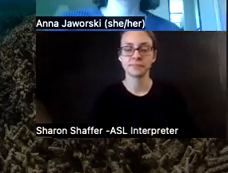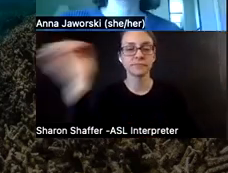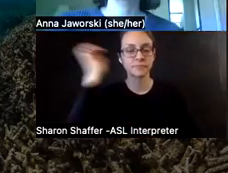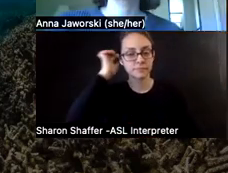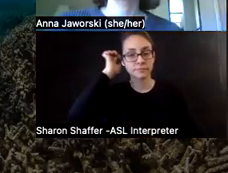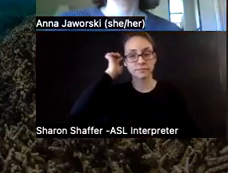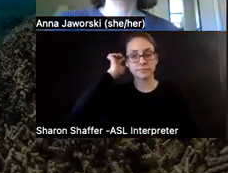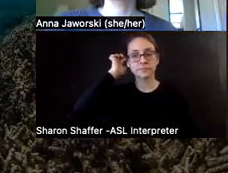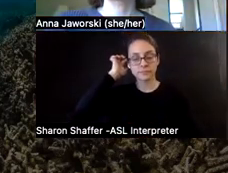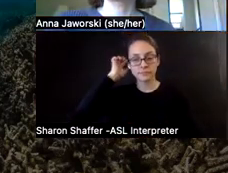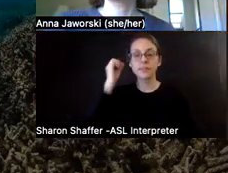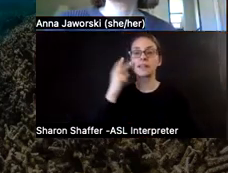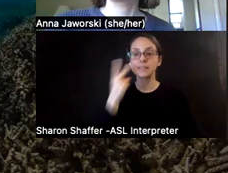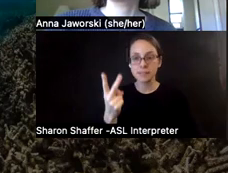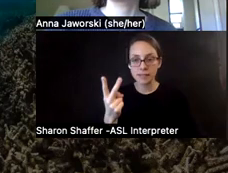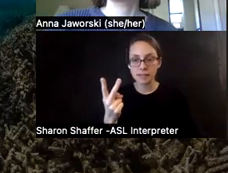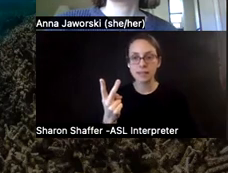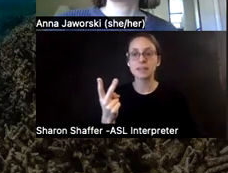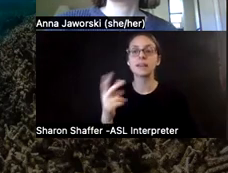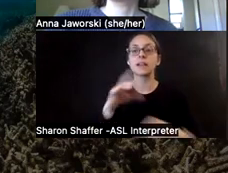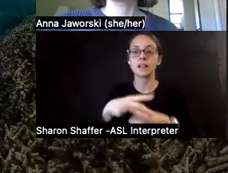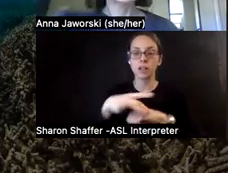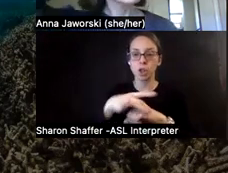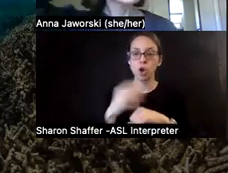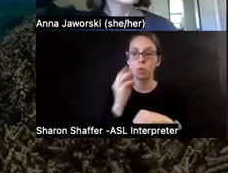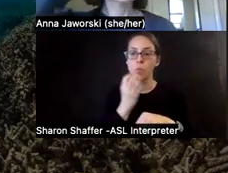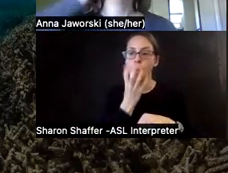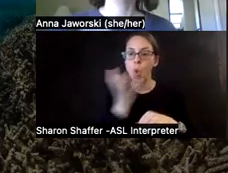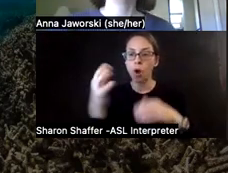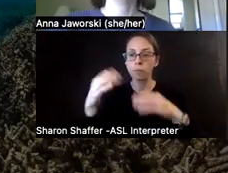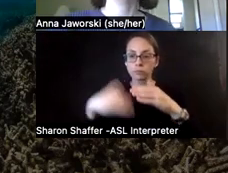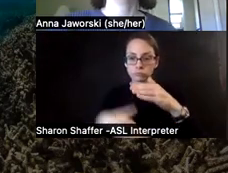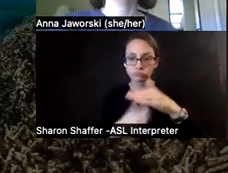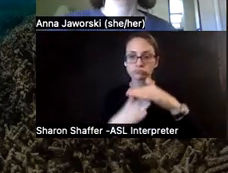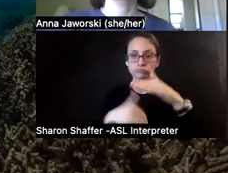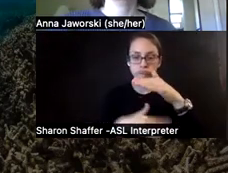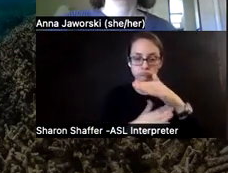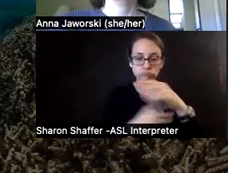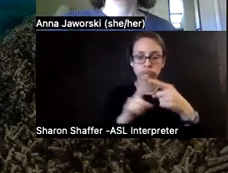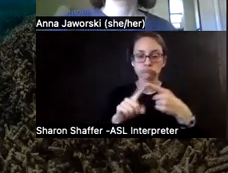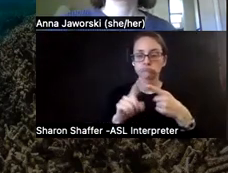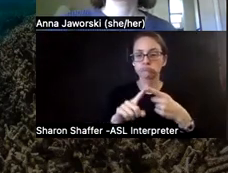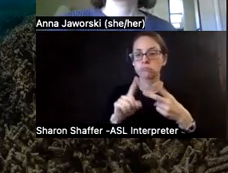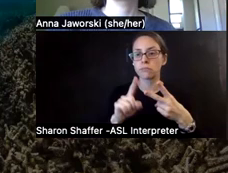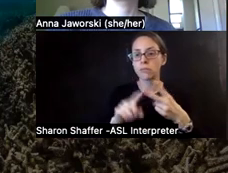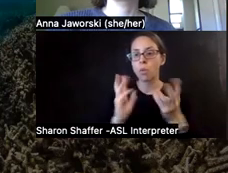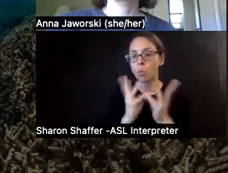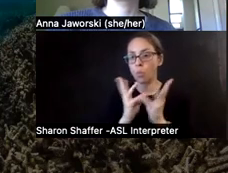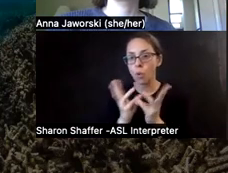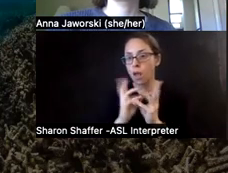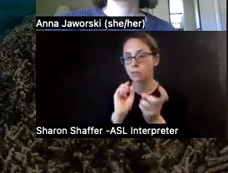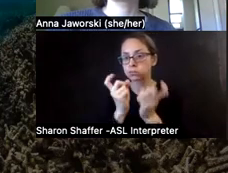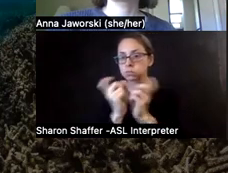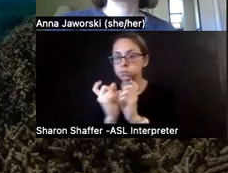All right, I see global warming, ocean acidification, excellent. Global climate change. Good,